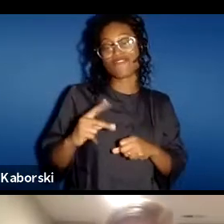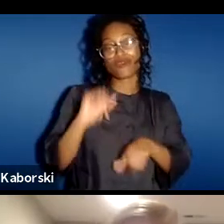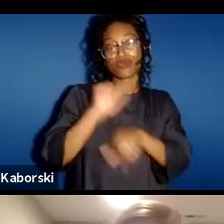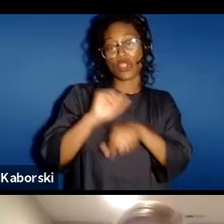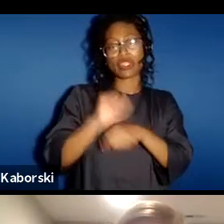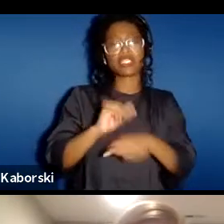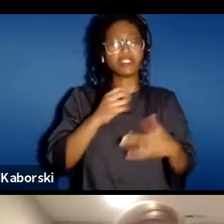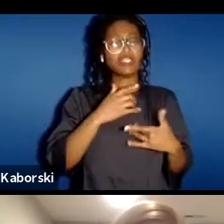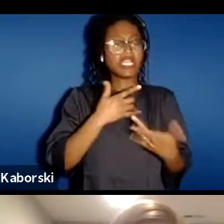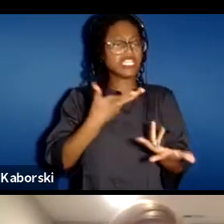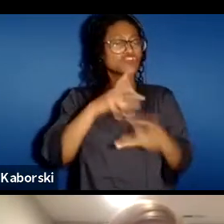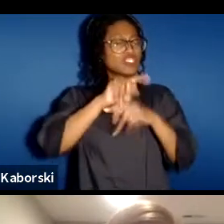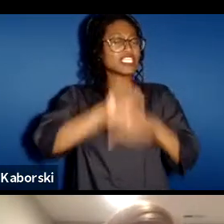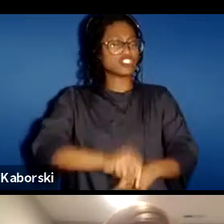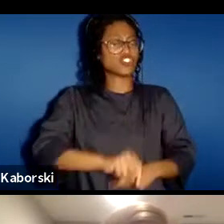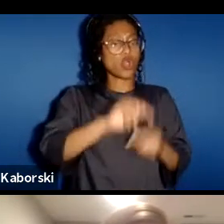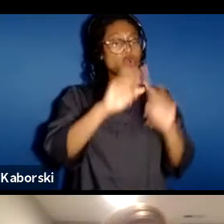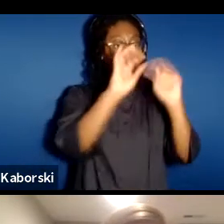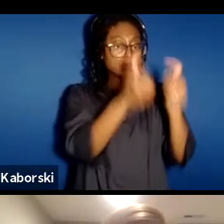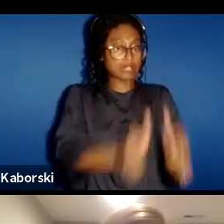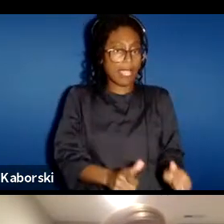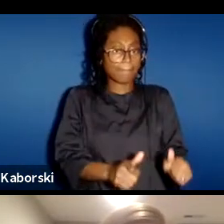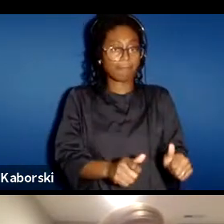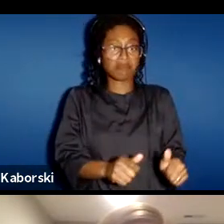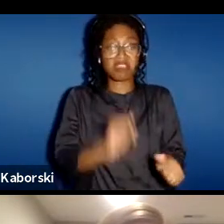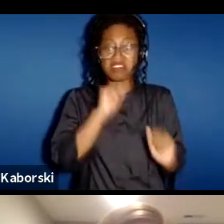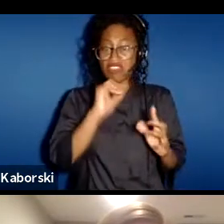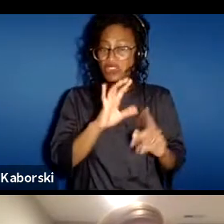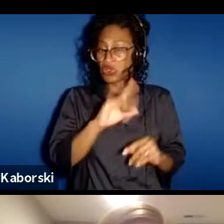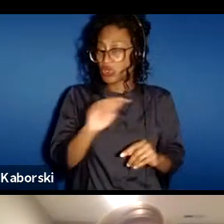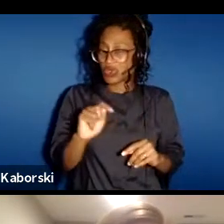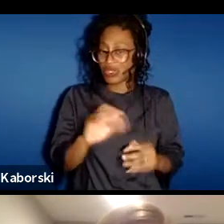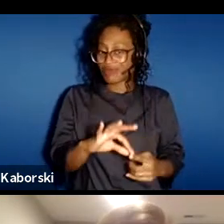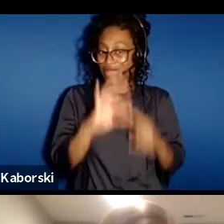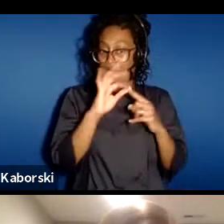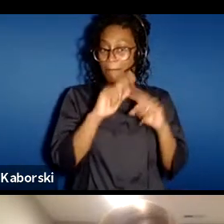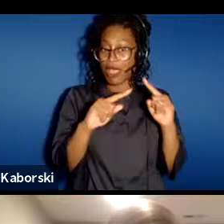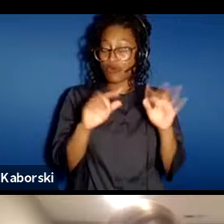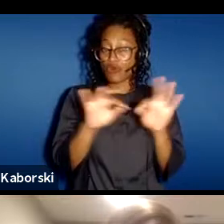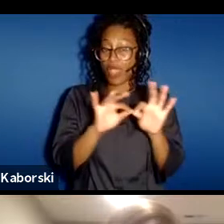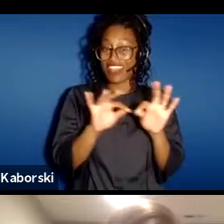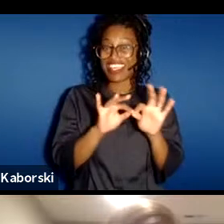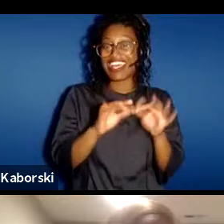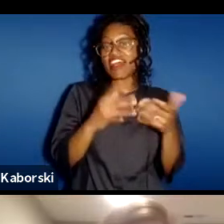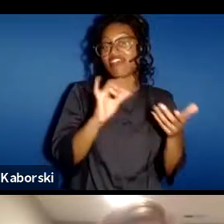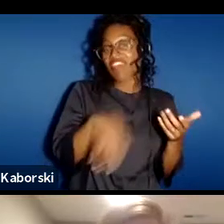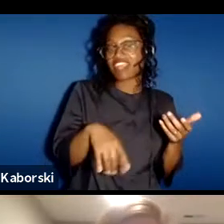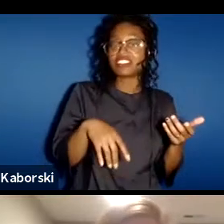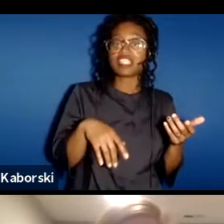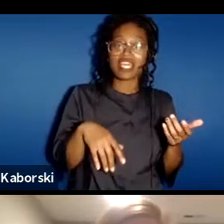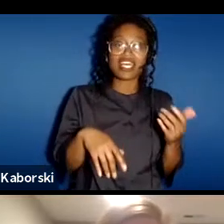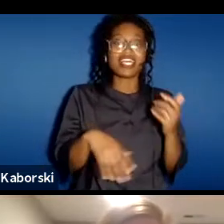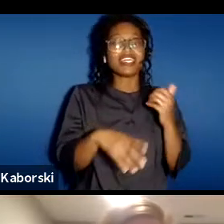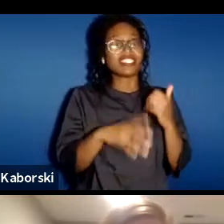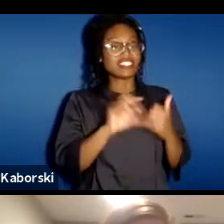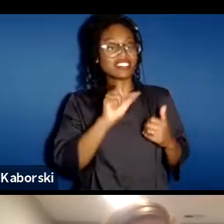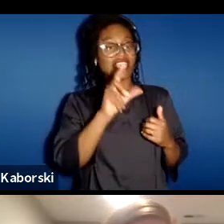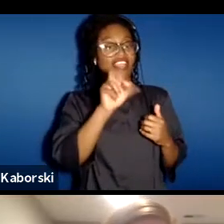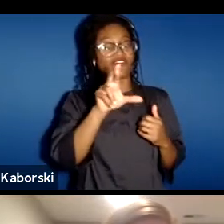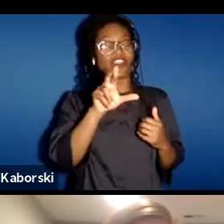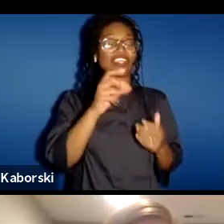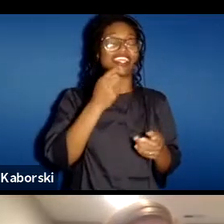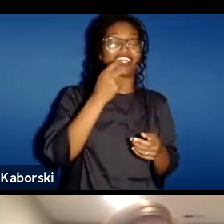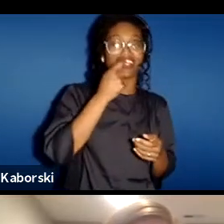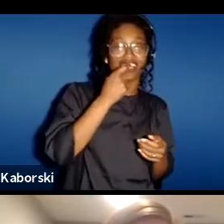bottle. There's nothing terribly special about that. It is, for what it's worth, a Savor glass bottle that has been